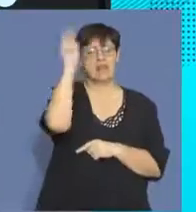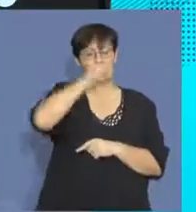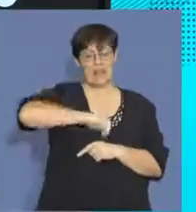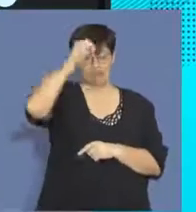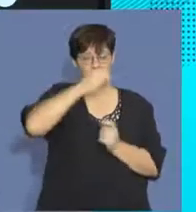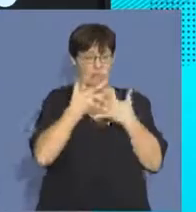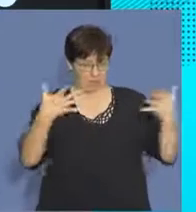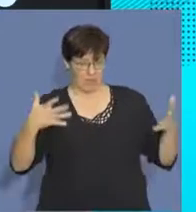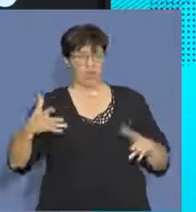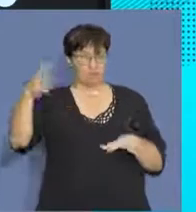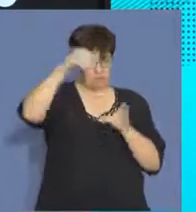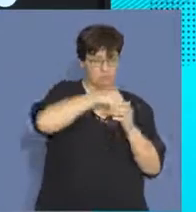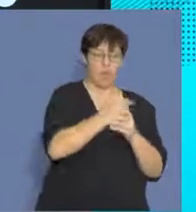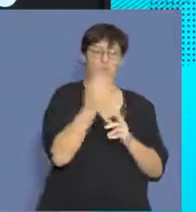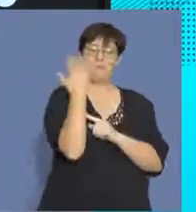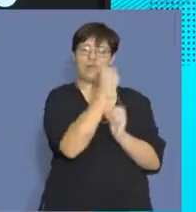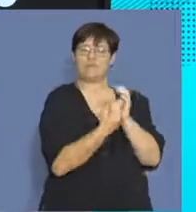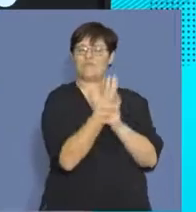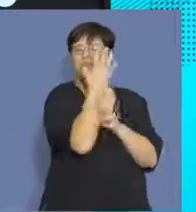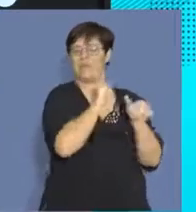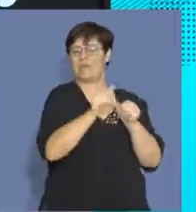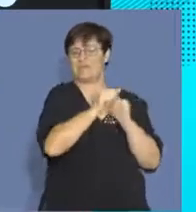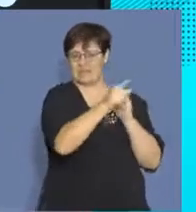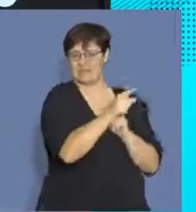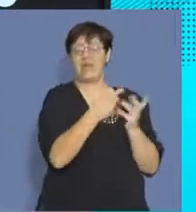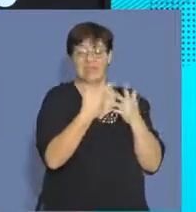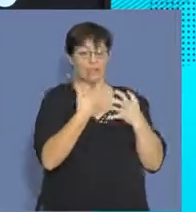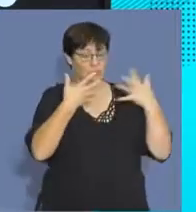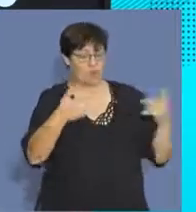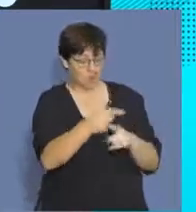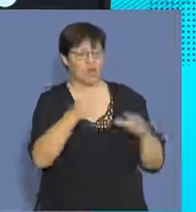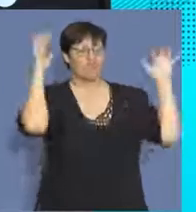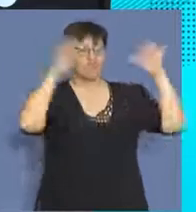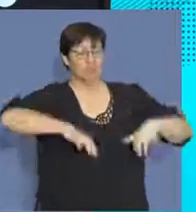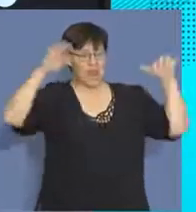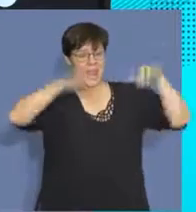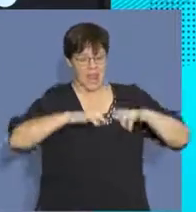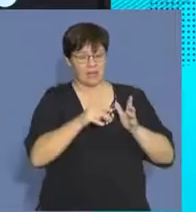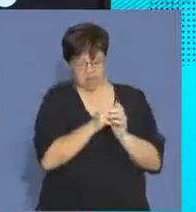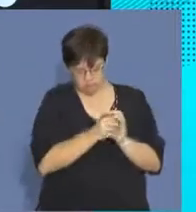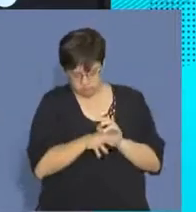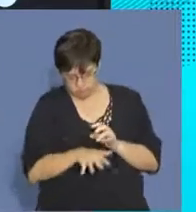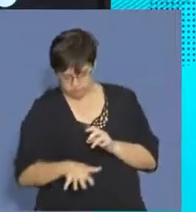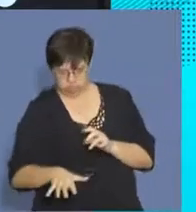in nitrogen. And that nitrogen is then going to run off when it rains or during irrigation